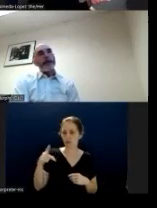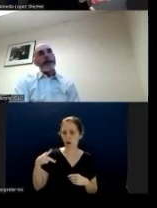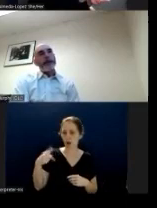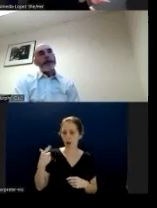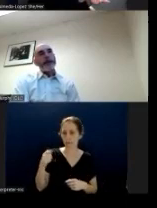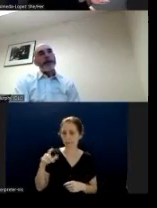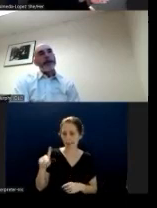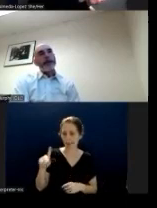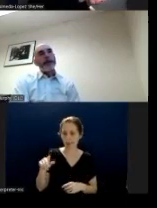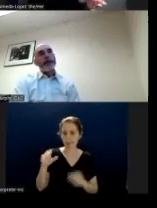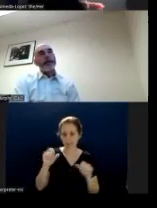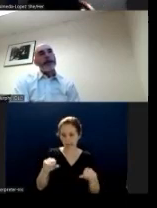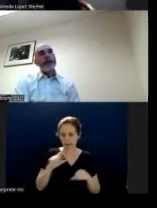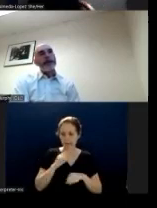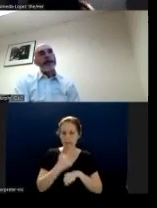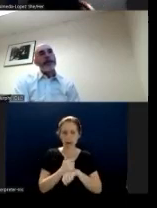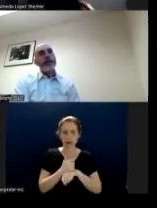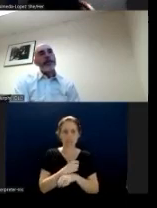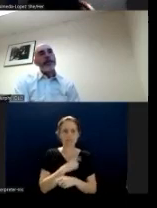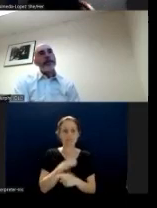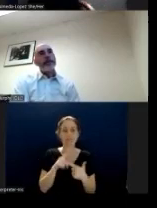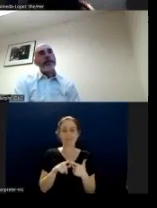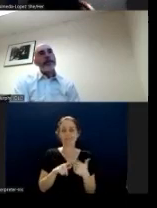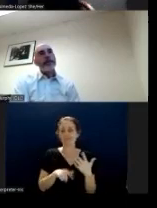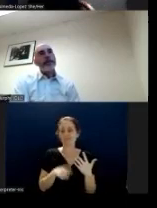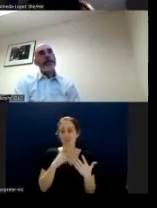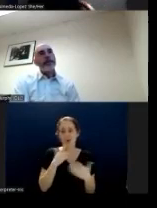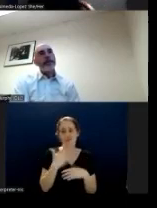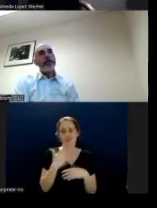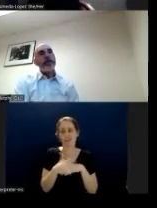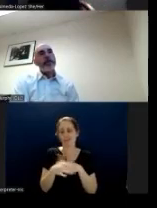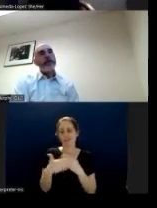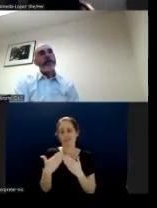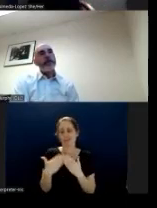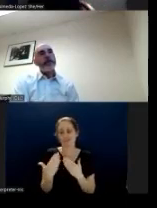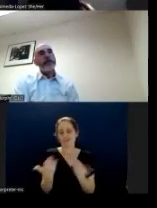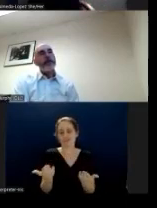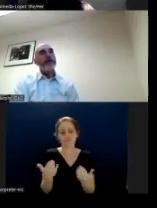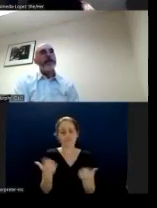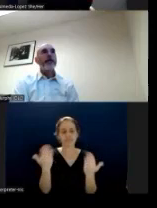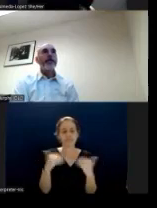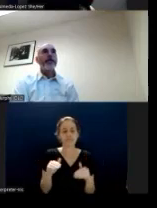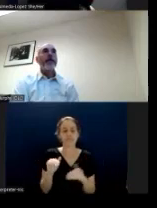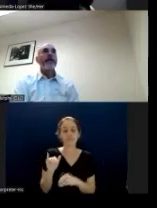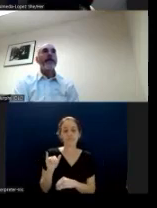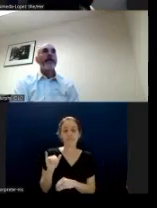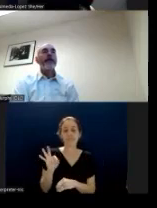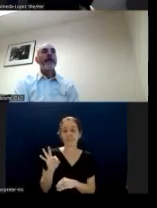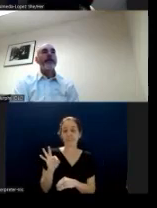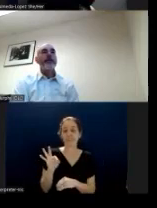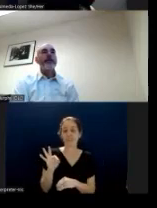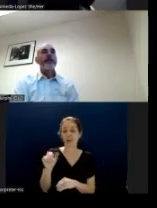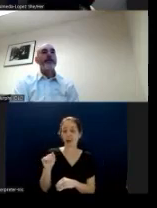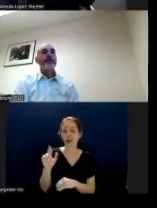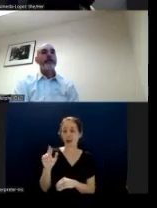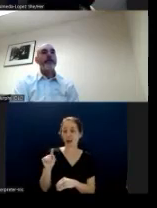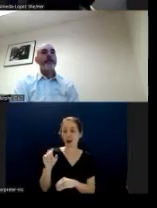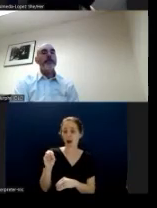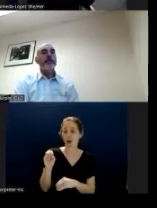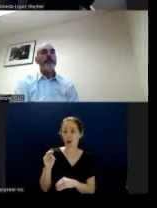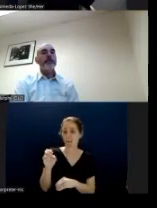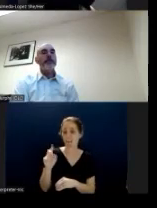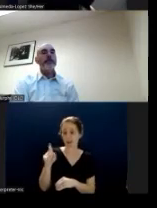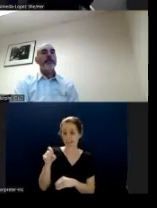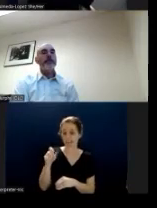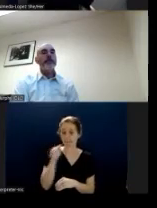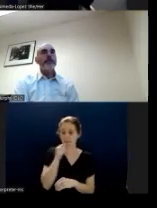up a polling place, and those are pretty readily available. And if an AutoMark needs a privacy shield, because